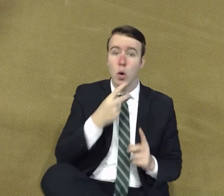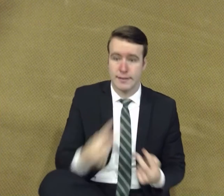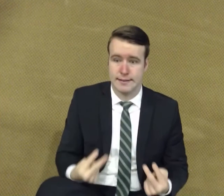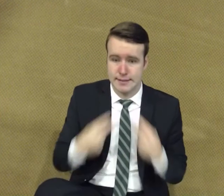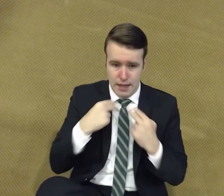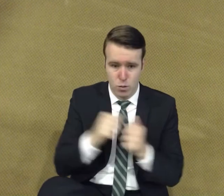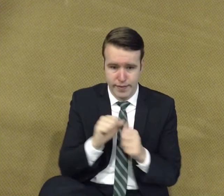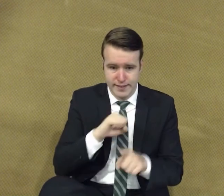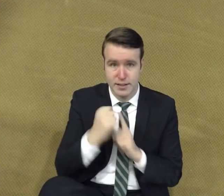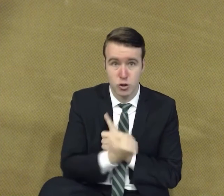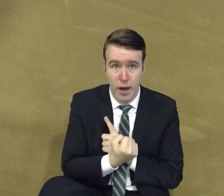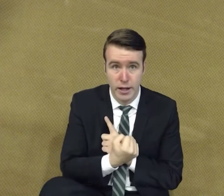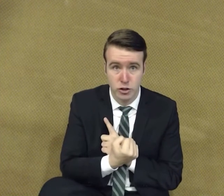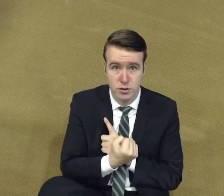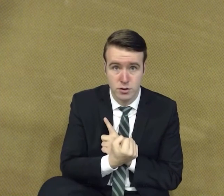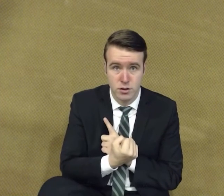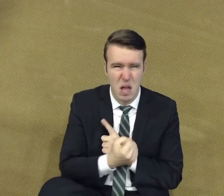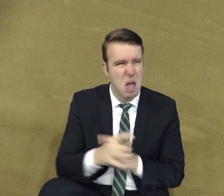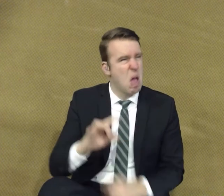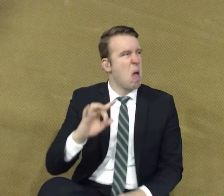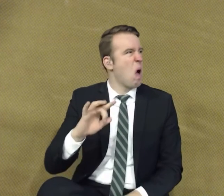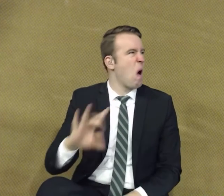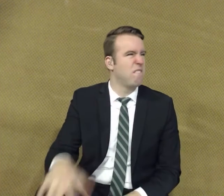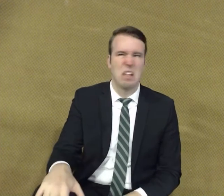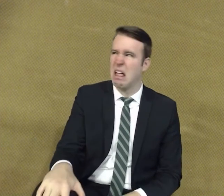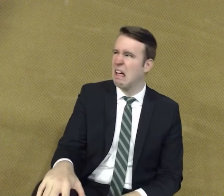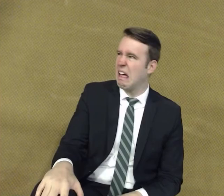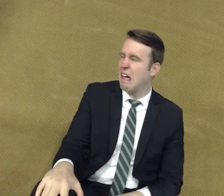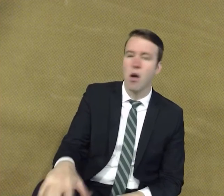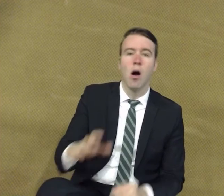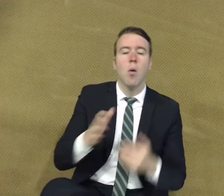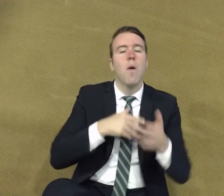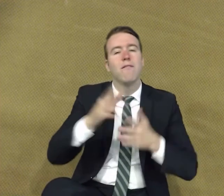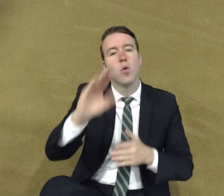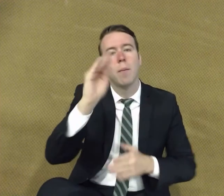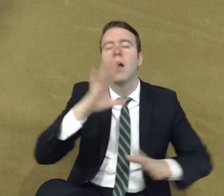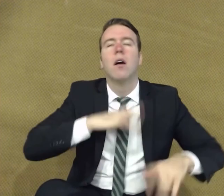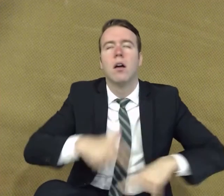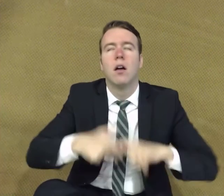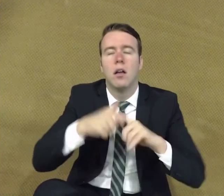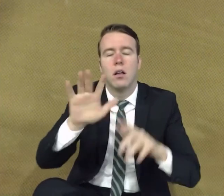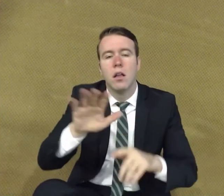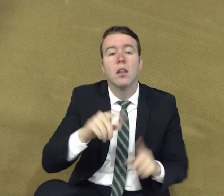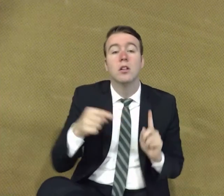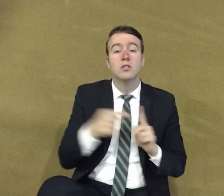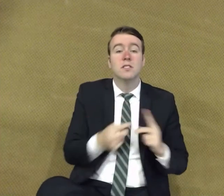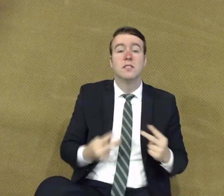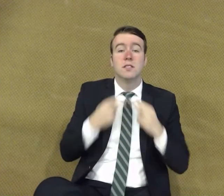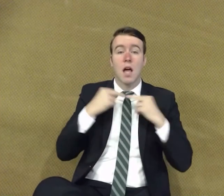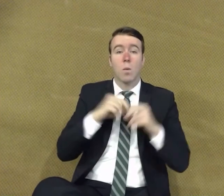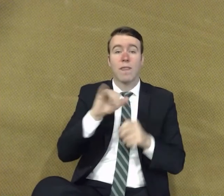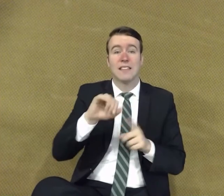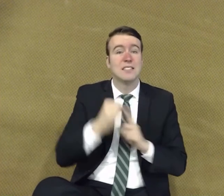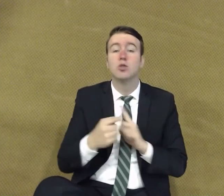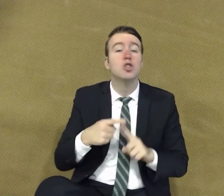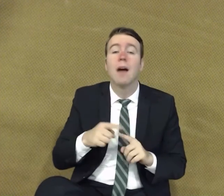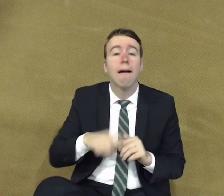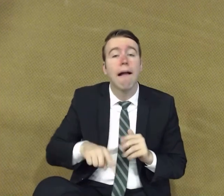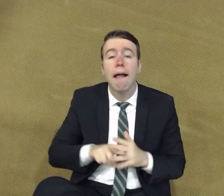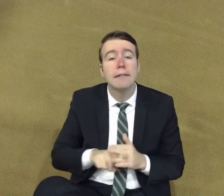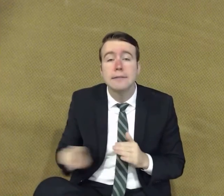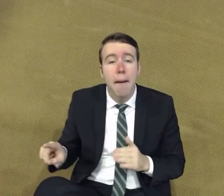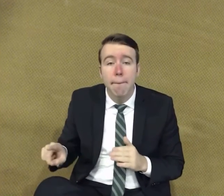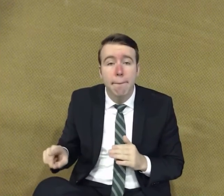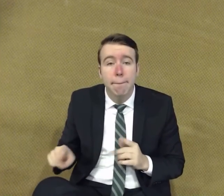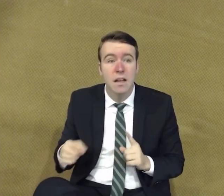in a situation, whether you think it's cruel or don't think it's cruel, she's caught in a situation that she cannot escape. It